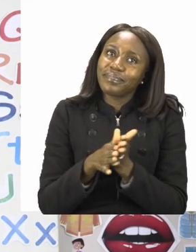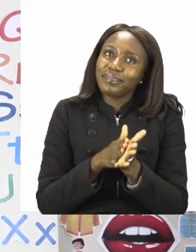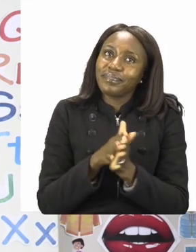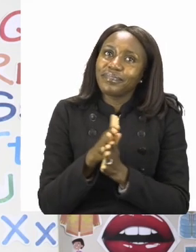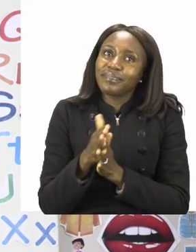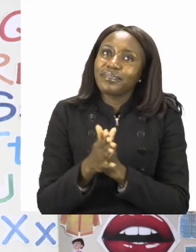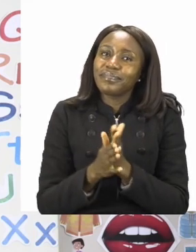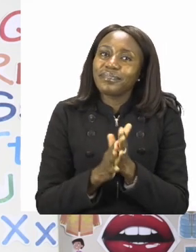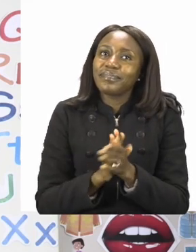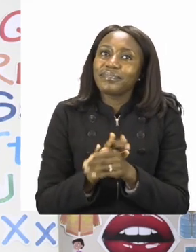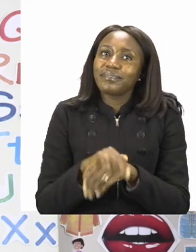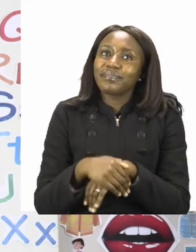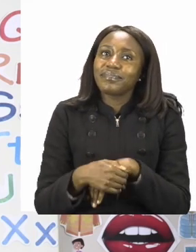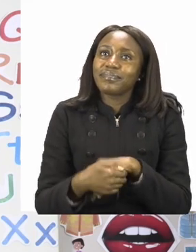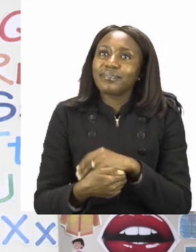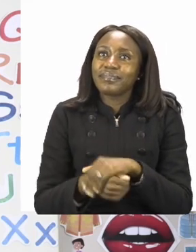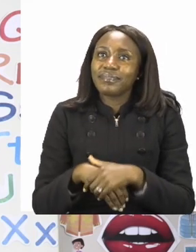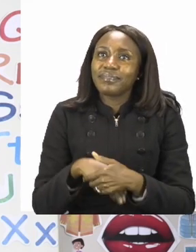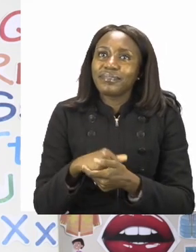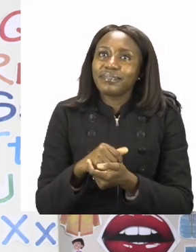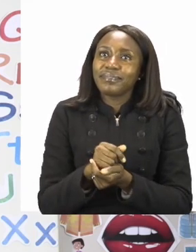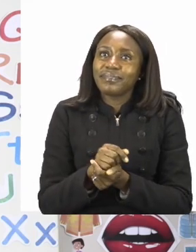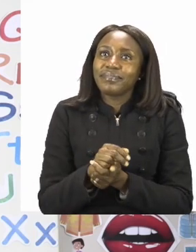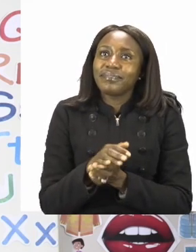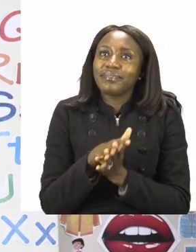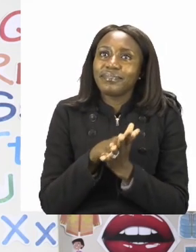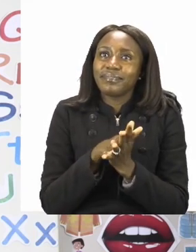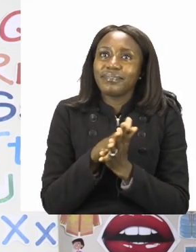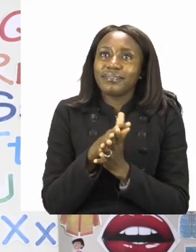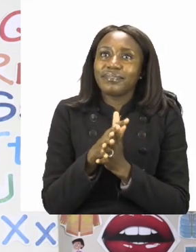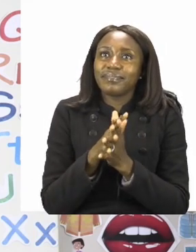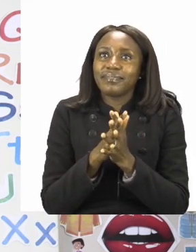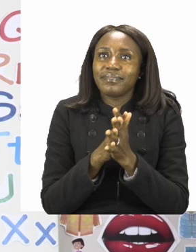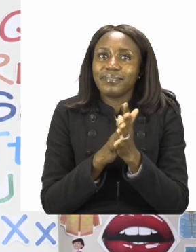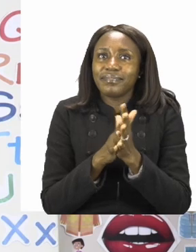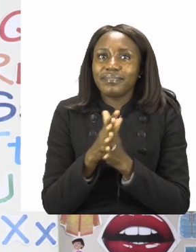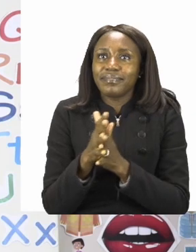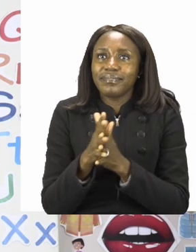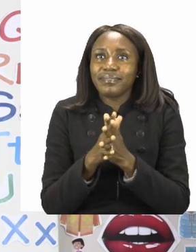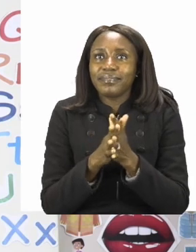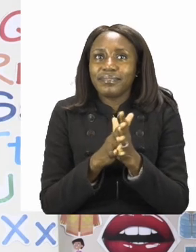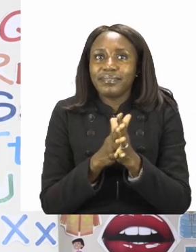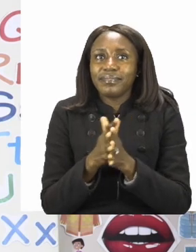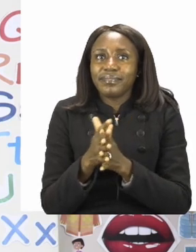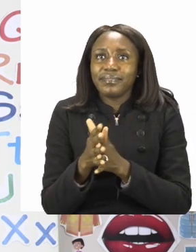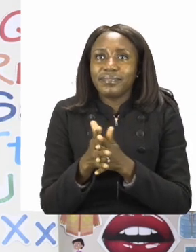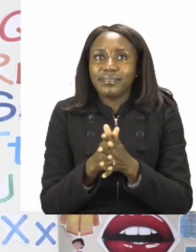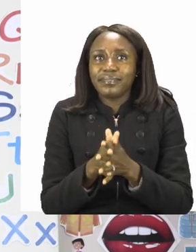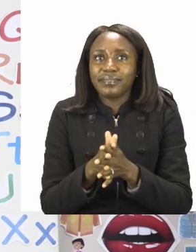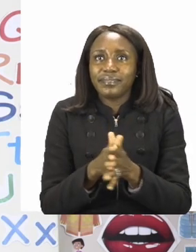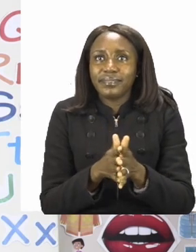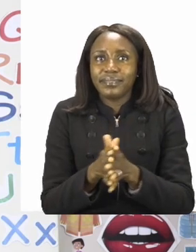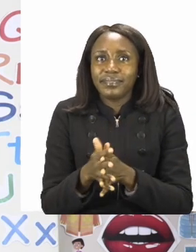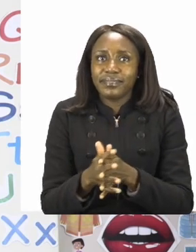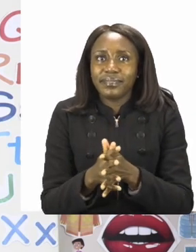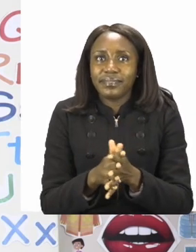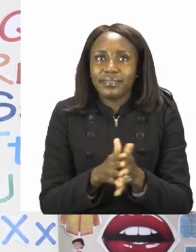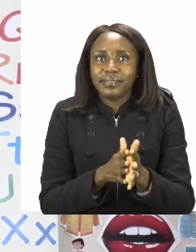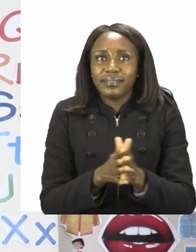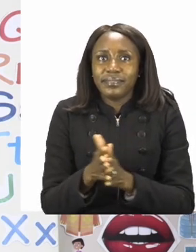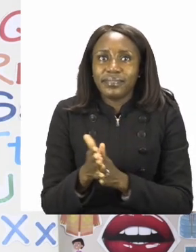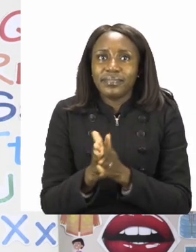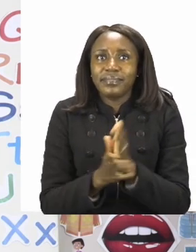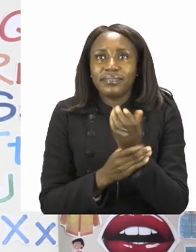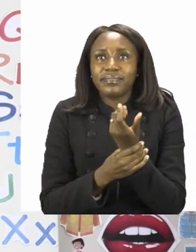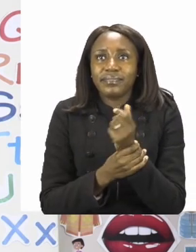inside, around our hands, in between our fingers,